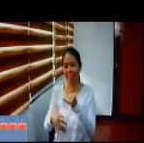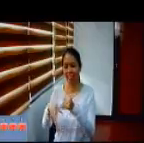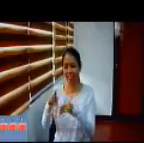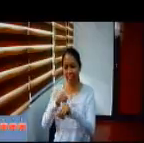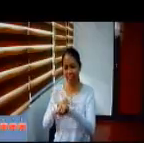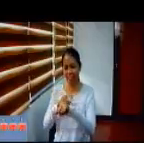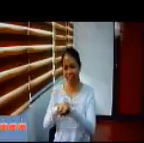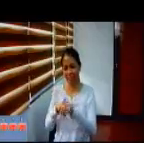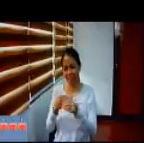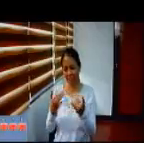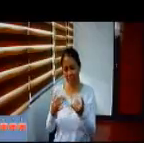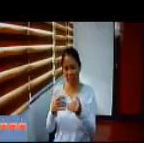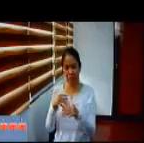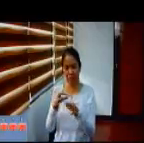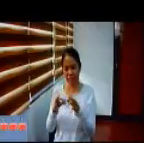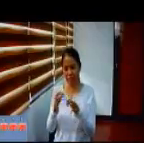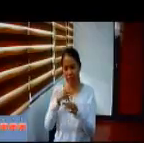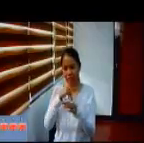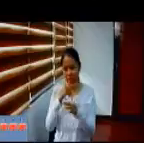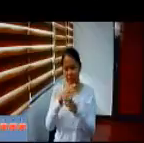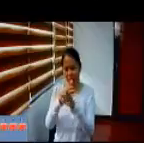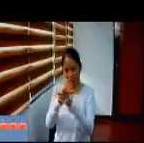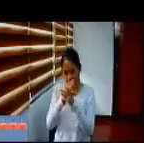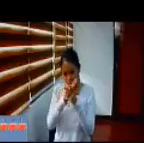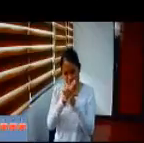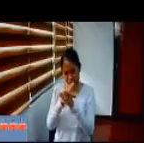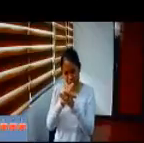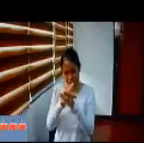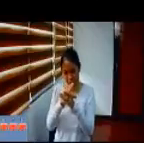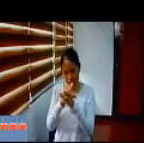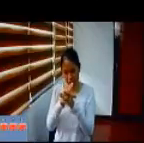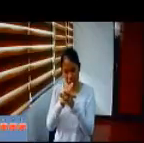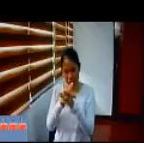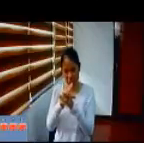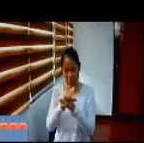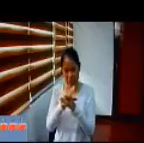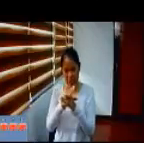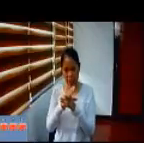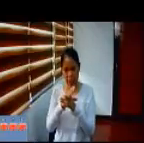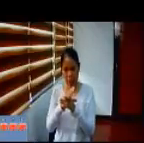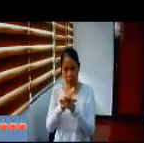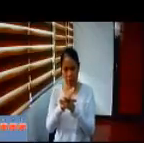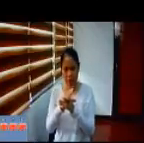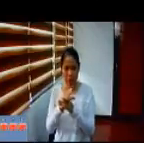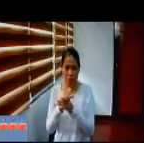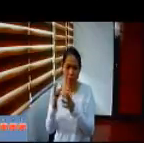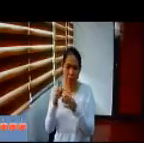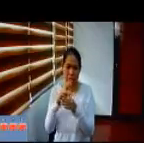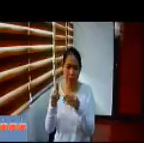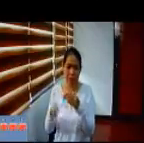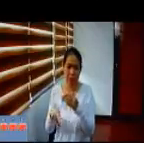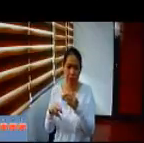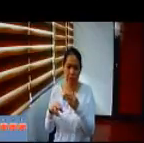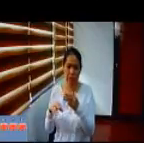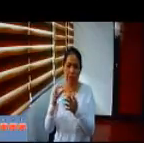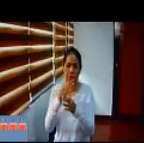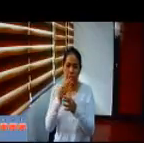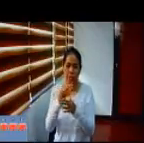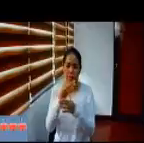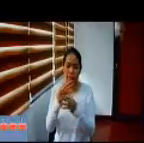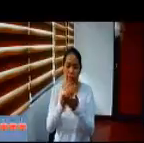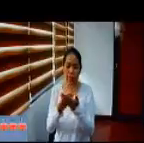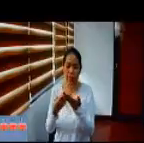are not careful, this is going to be, this might be the result. Food supply challenges are going to be